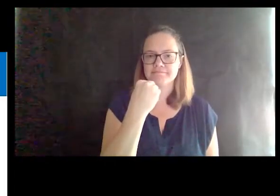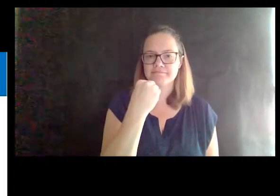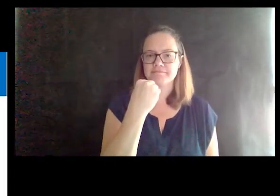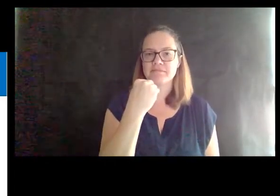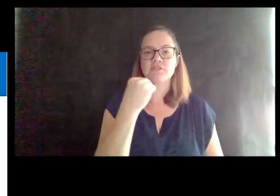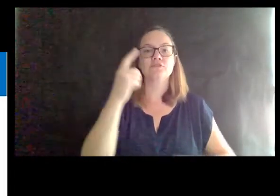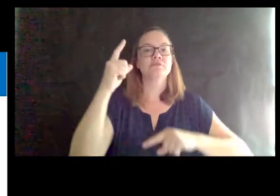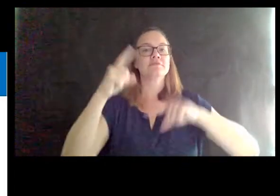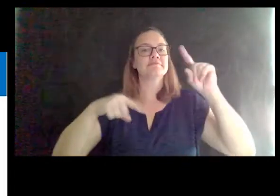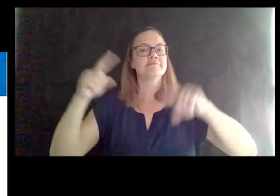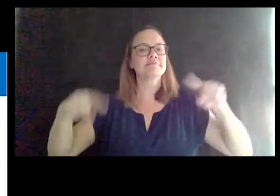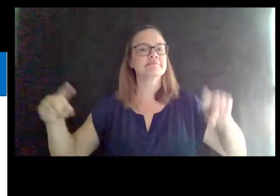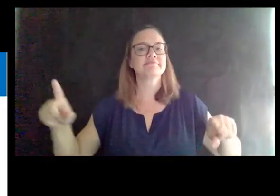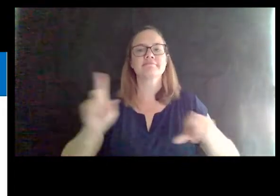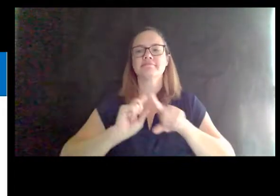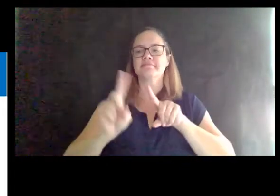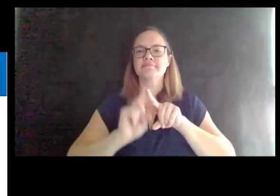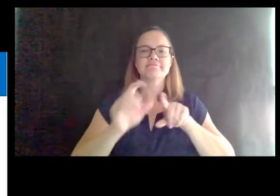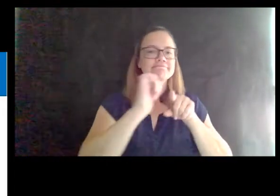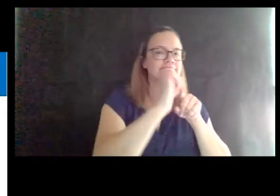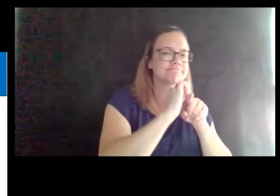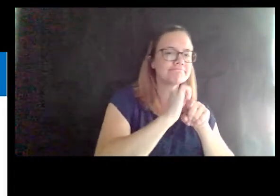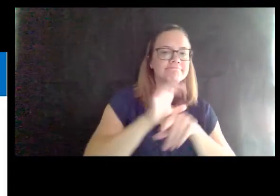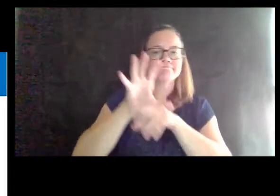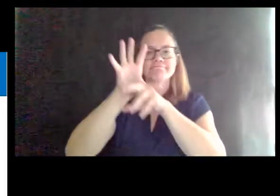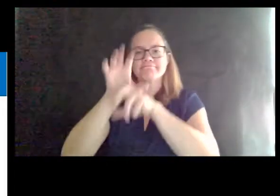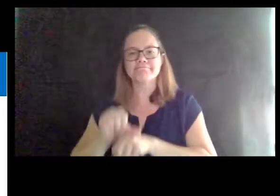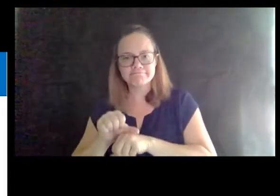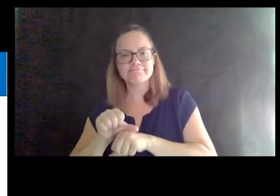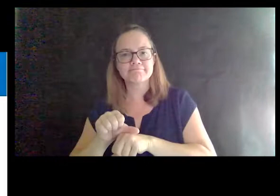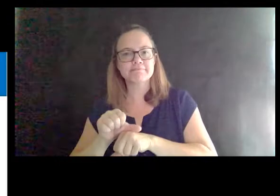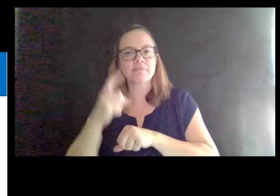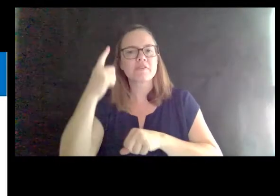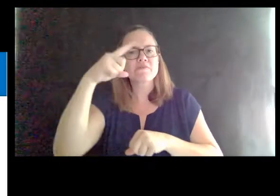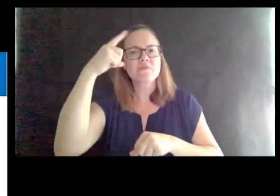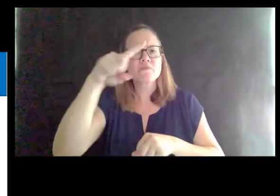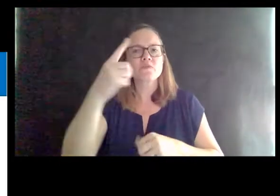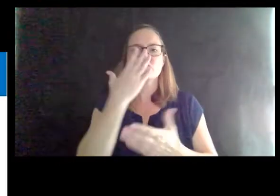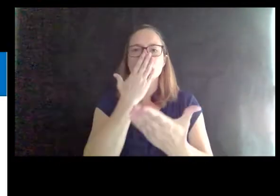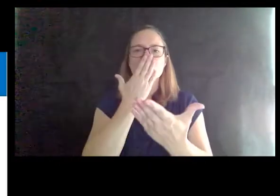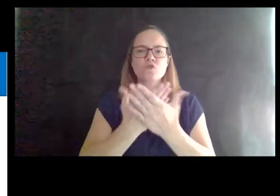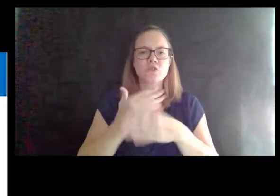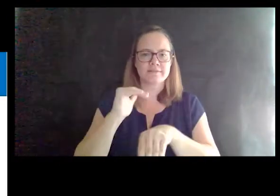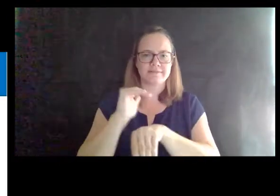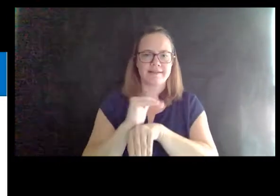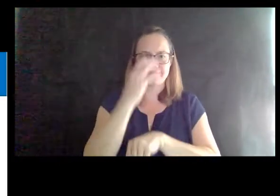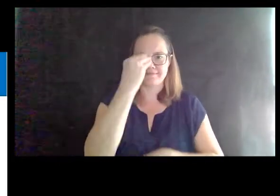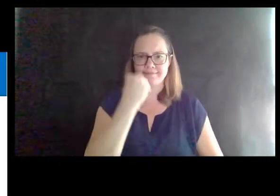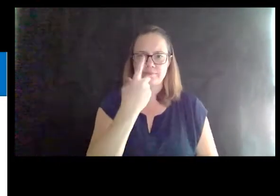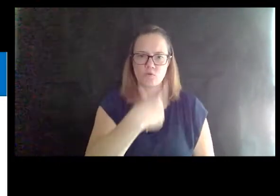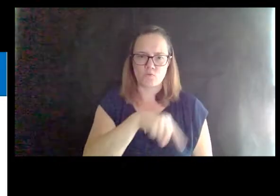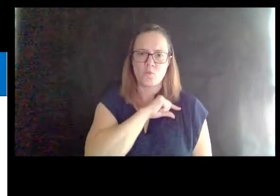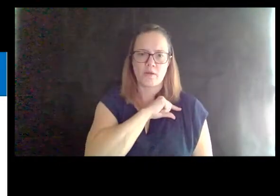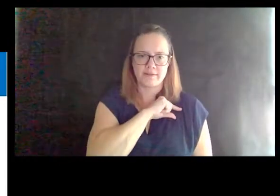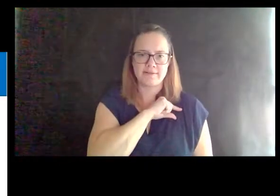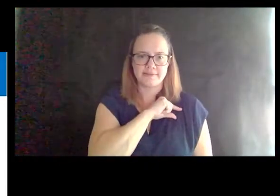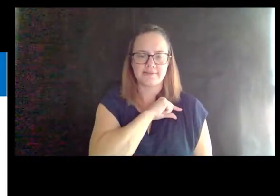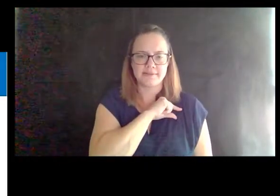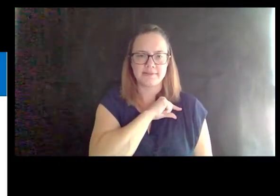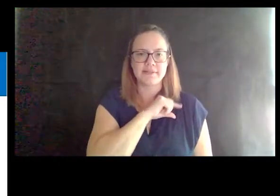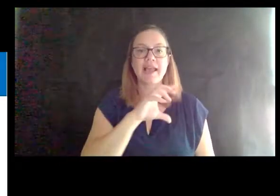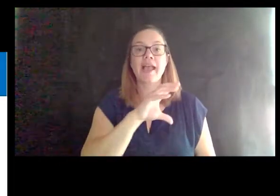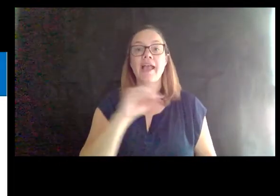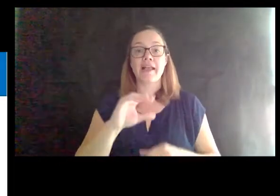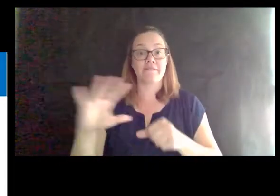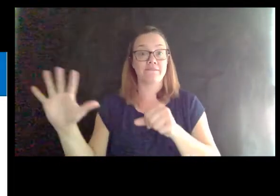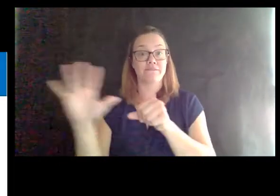variety of different practices and habits that are necessary to have good nighttime sleep quality and full-time,